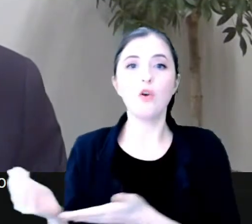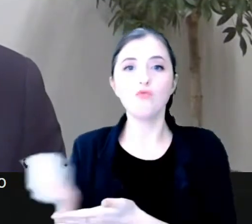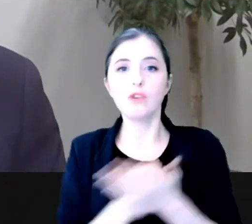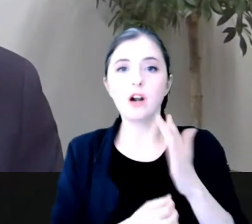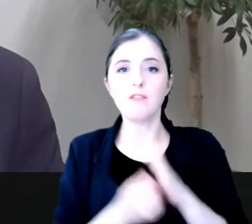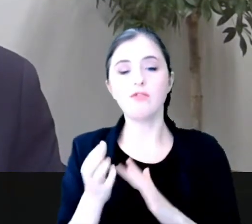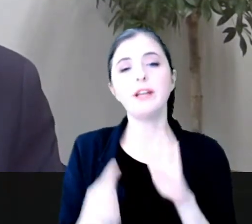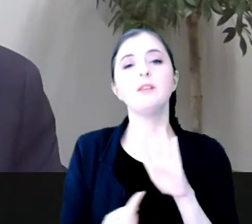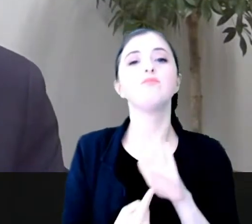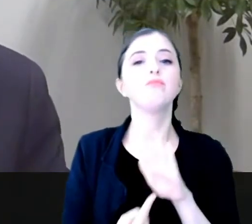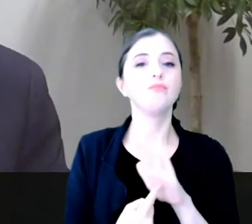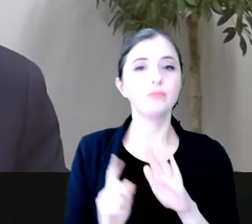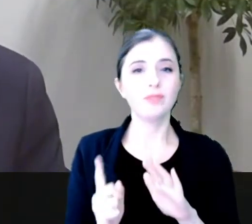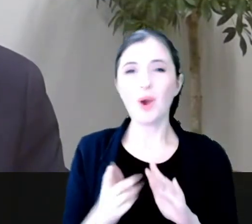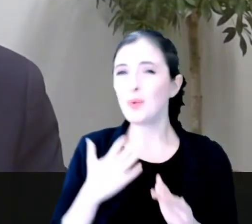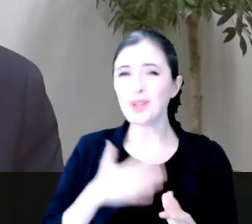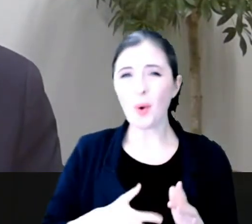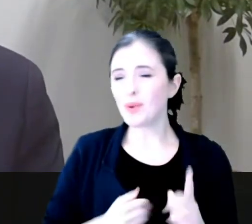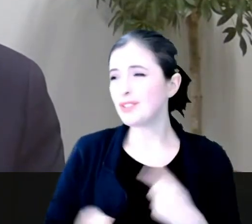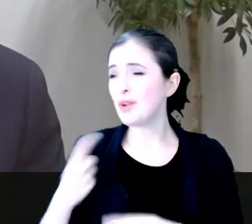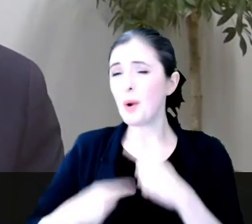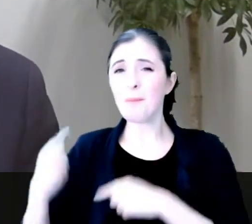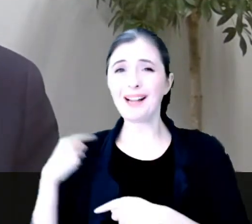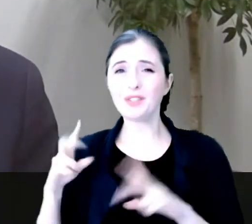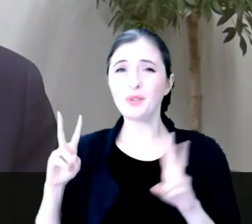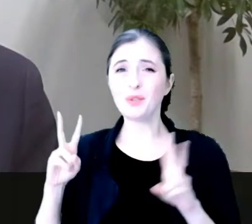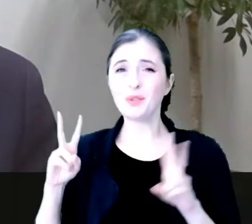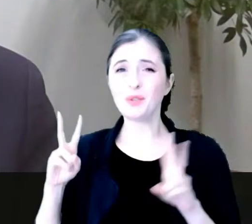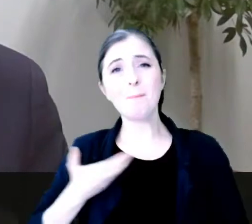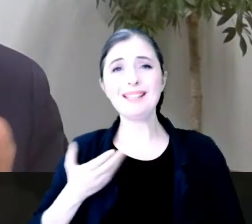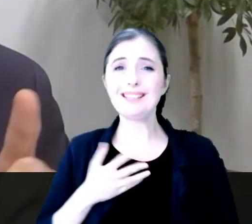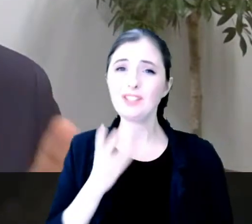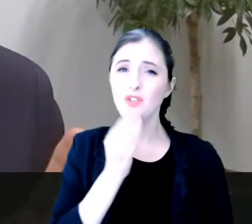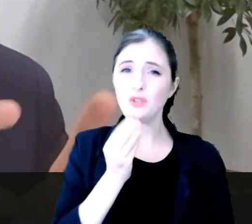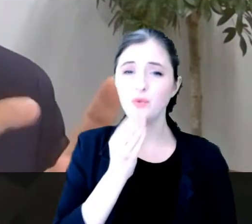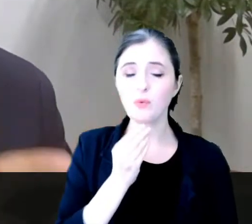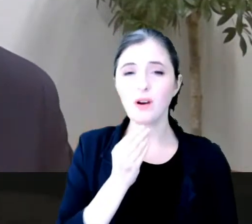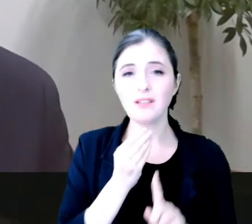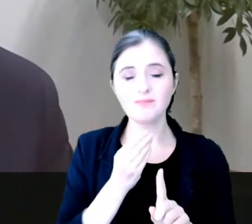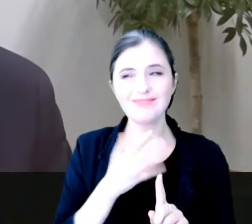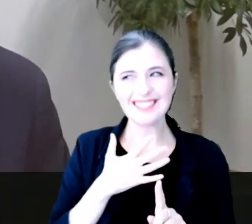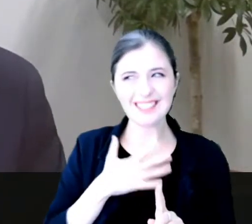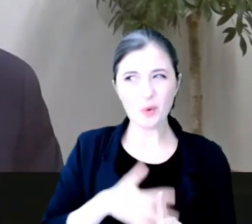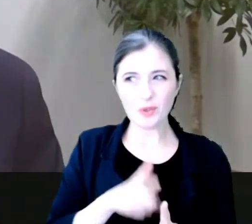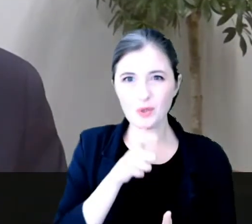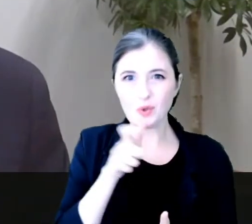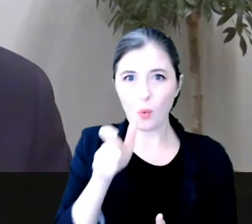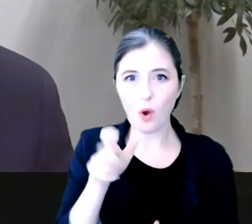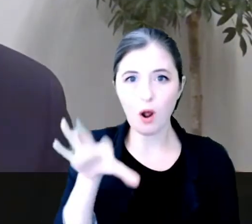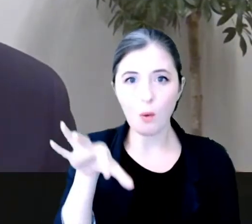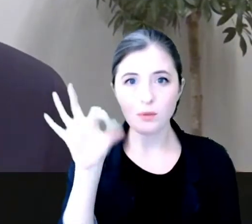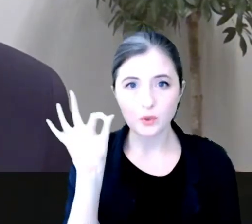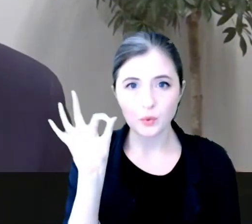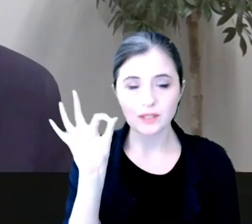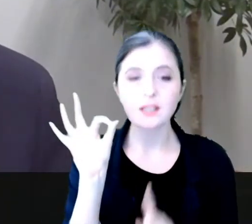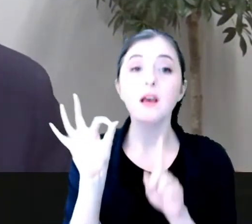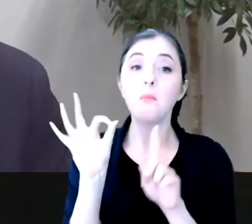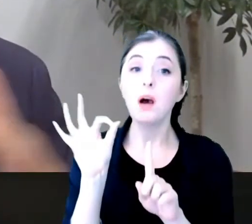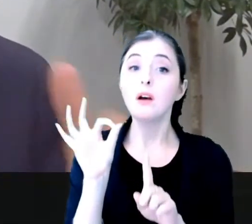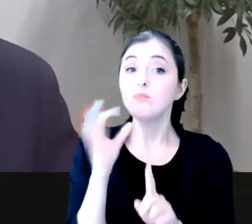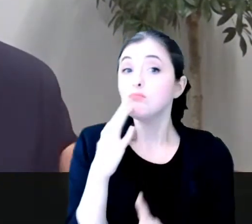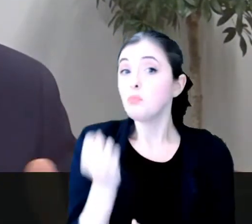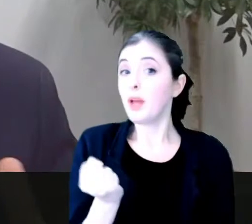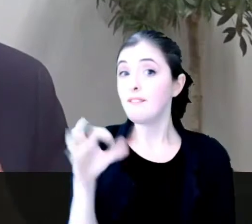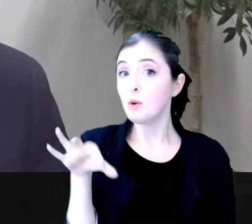usual. And I hate to use the word opportunity when it comes to this awful, awful pandemic, but there are some opportunities here to have a